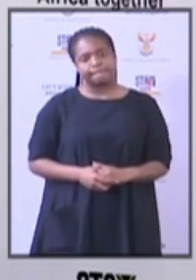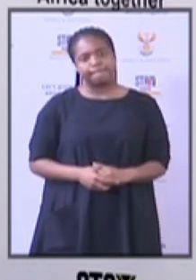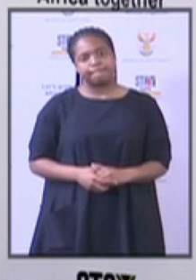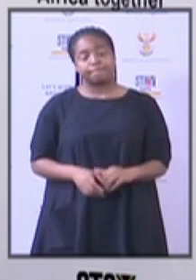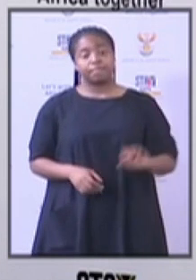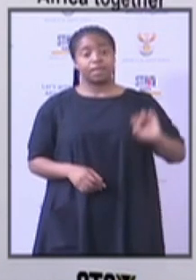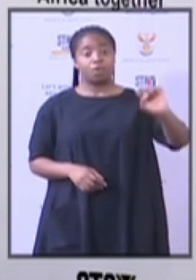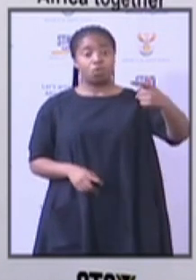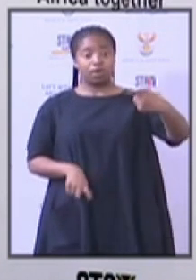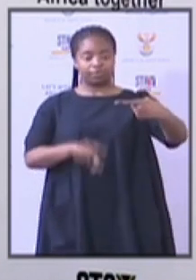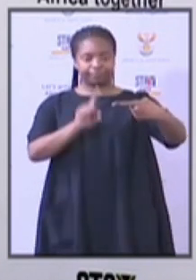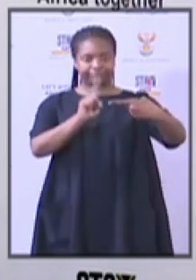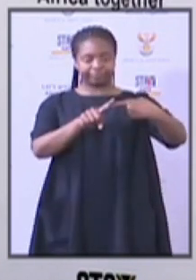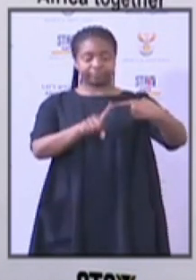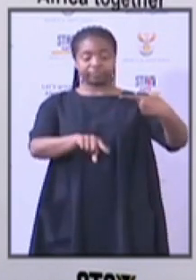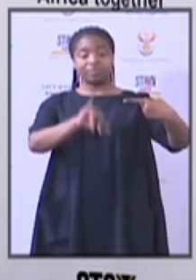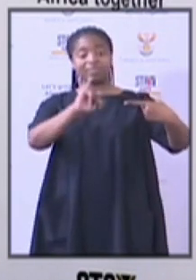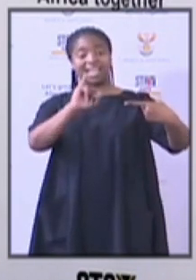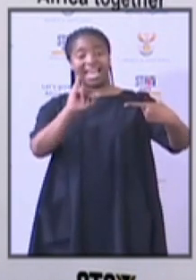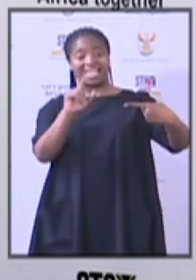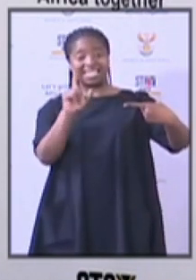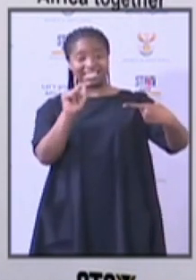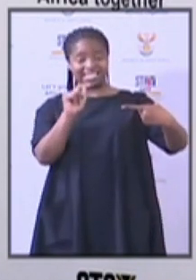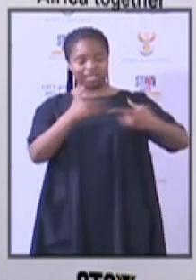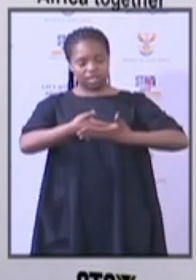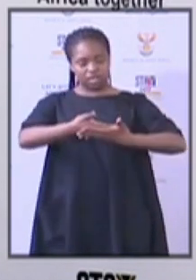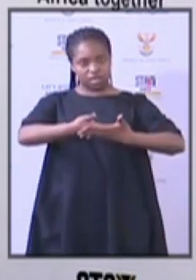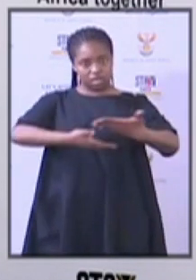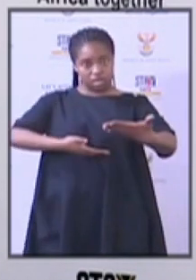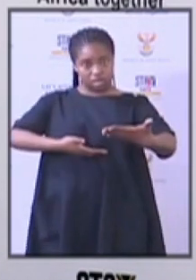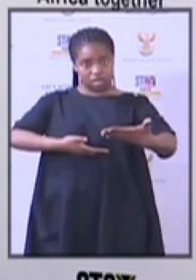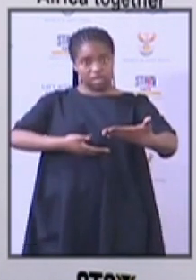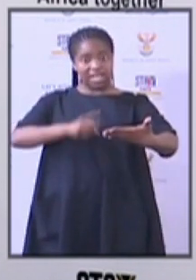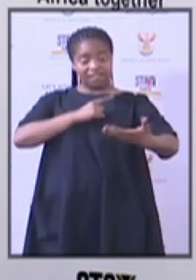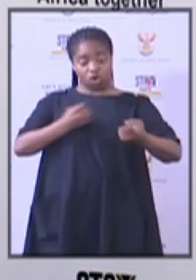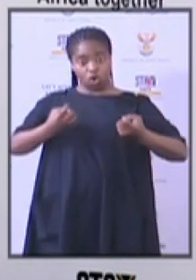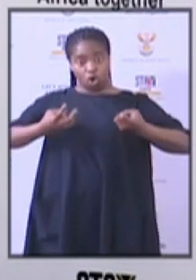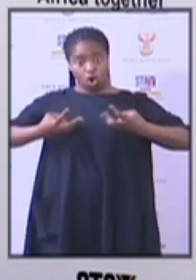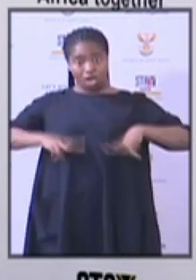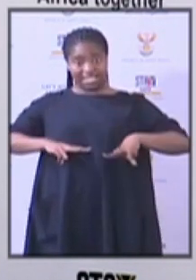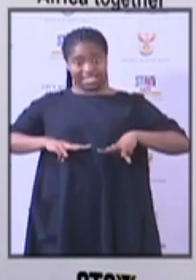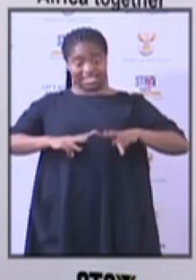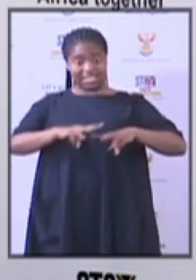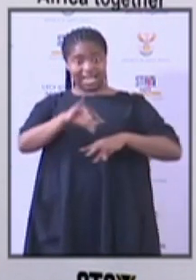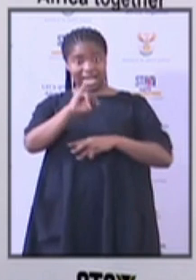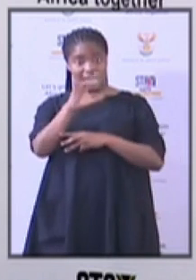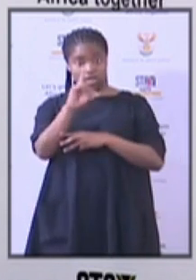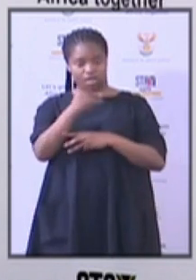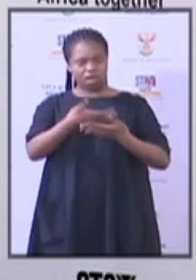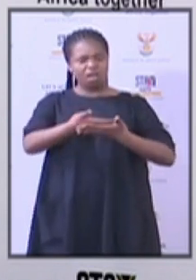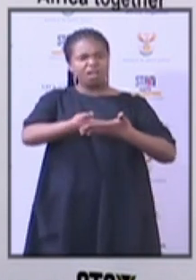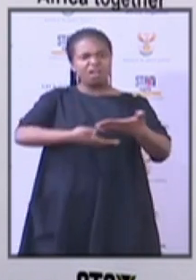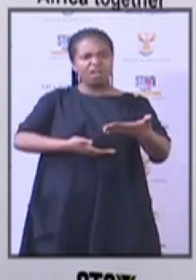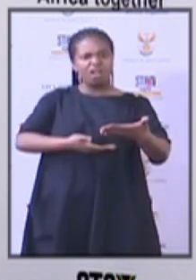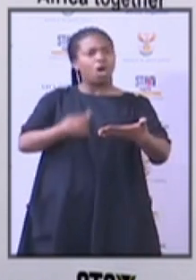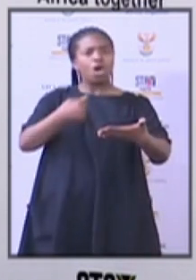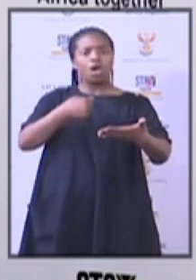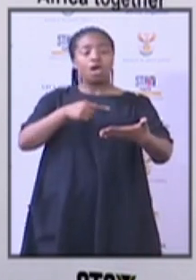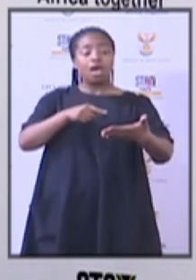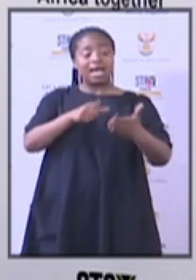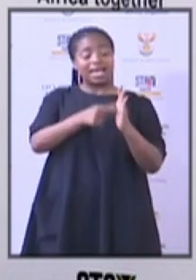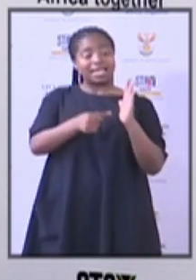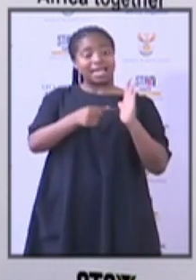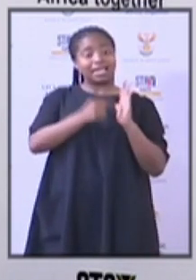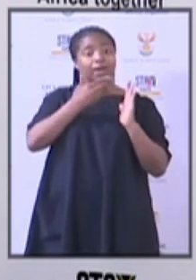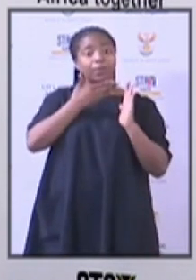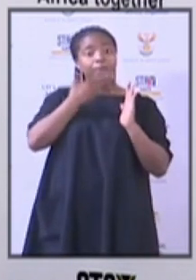Number 1, all temporary identity certificates issued during the period of the national state of disaster that have not yet expired on the